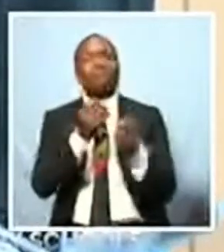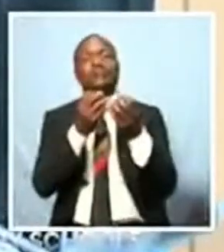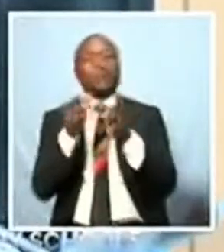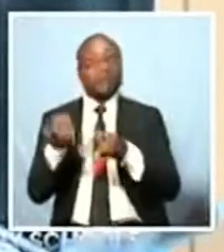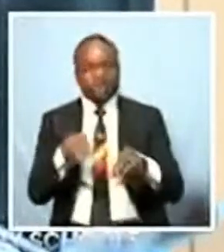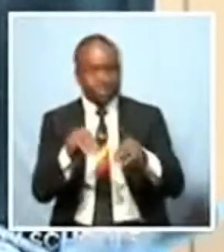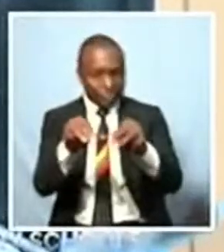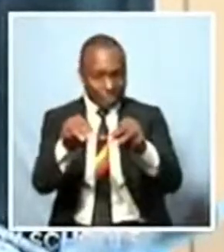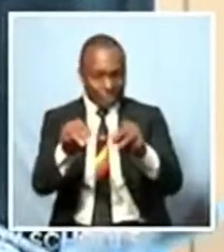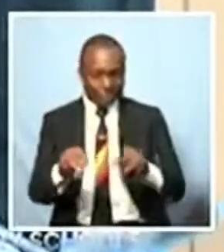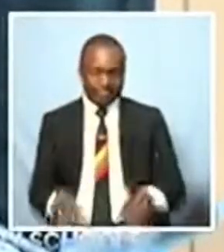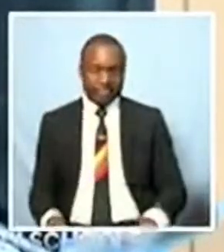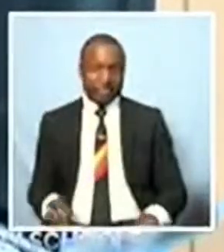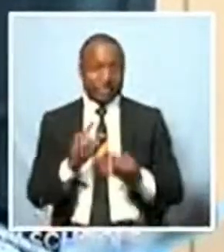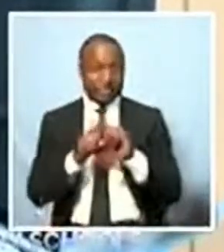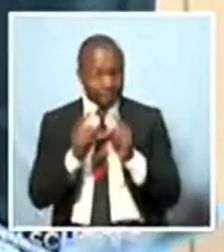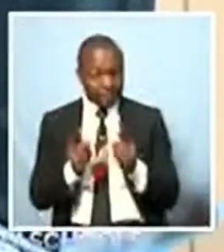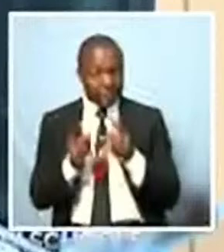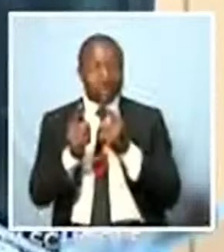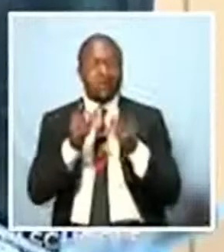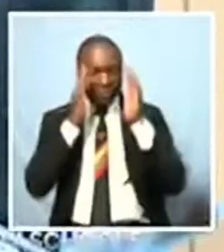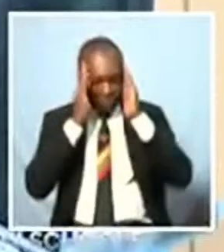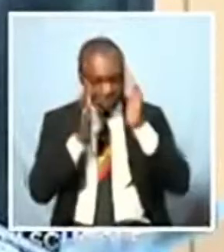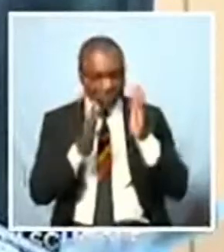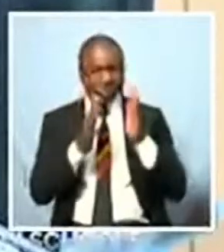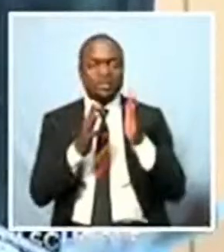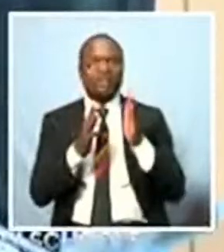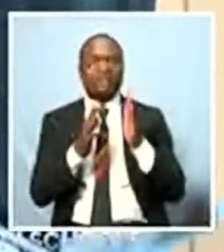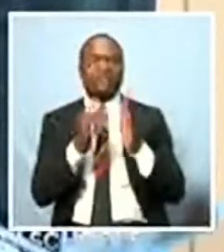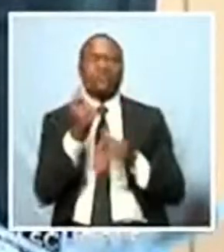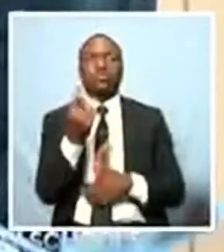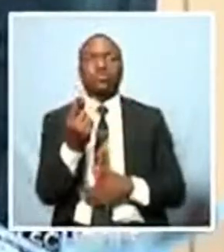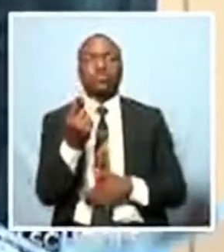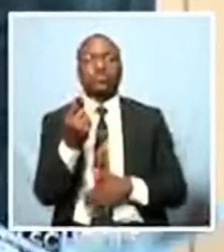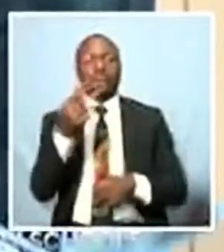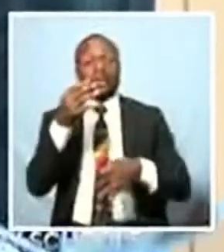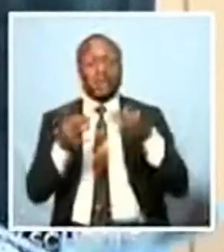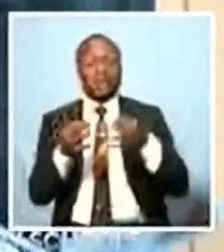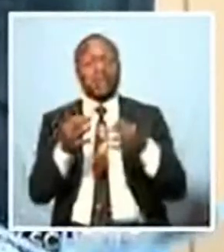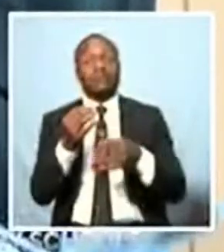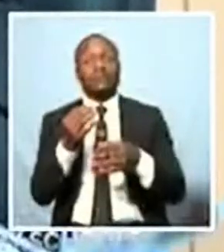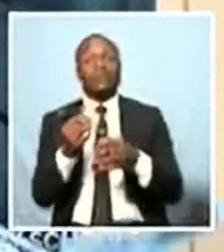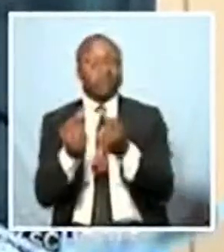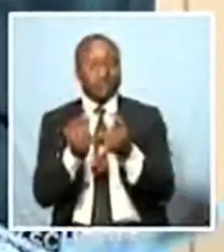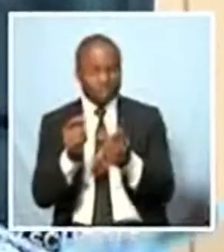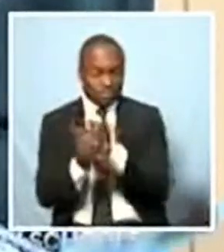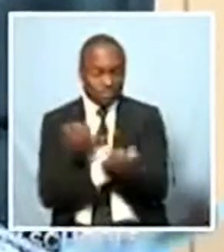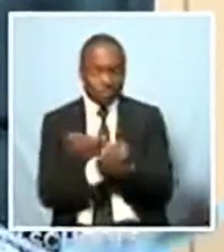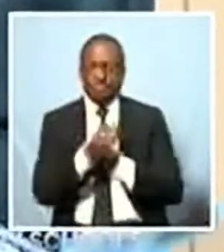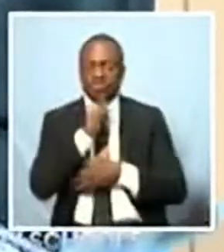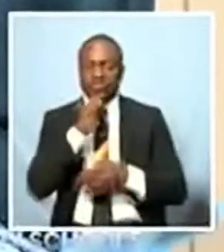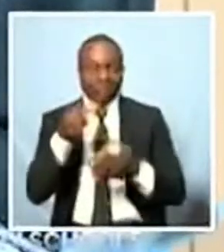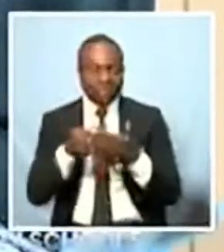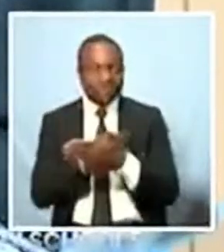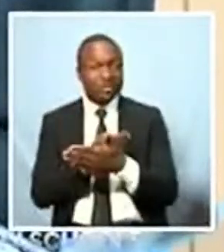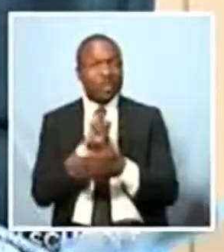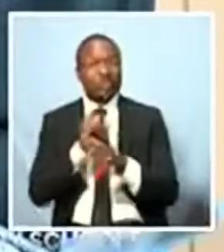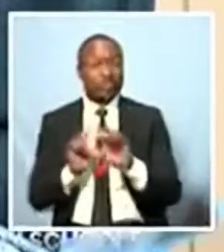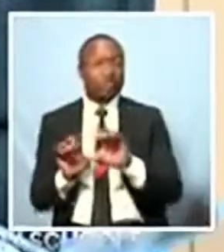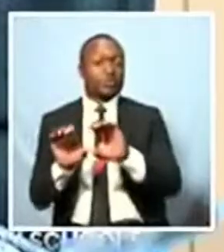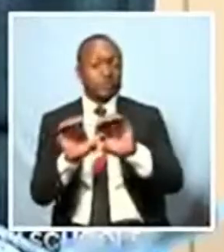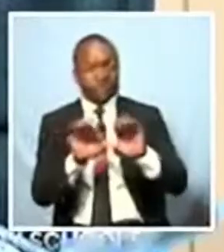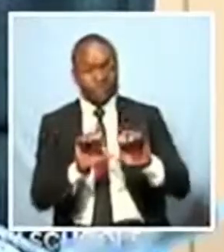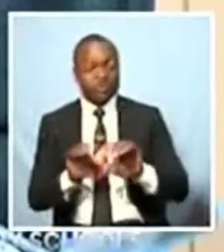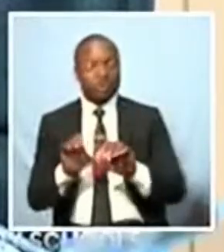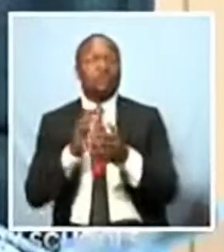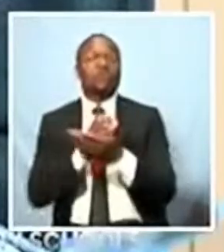approach. But we emphasize on the one that is current, so that in case there is change, it's not completely new. Do we do as